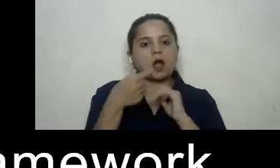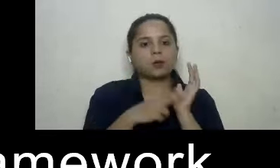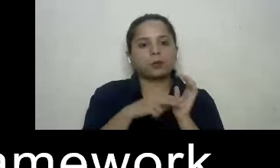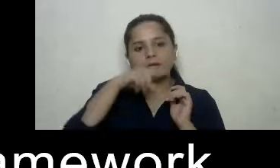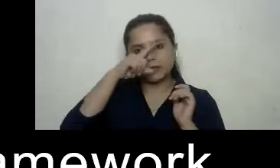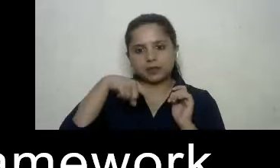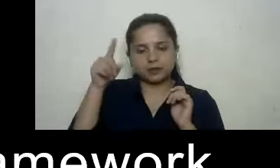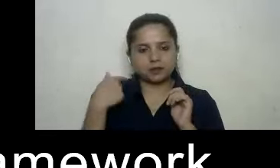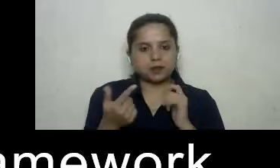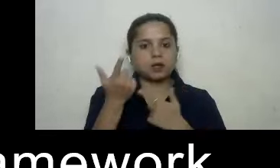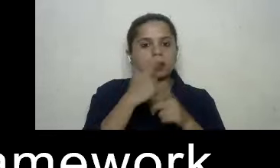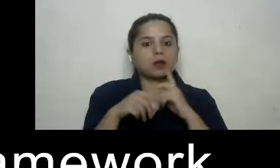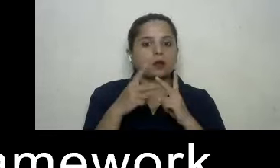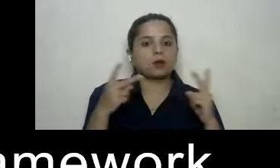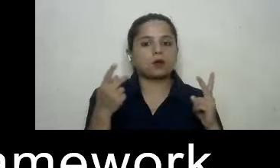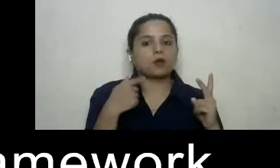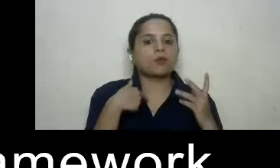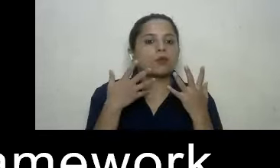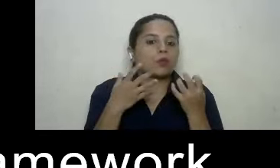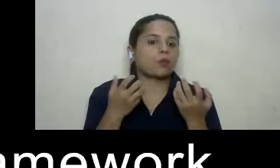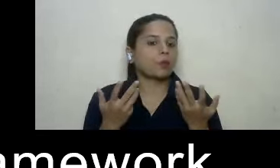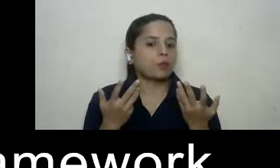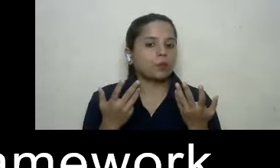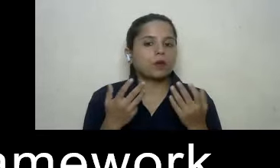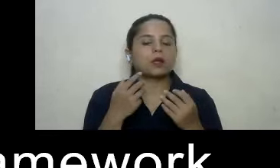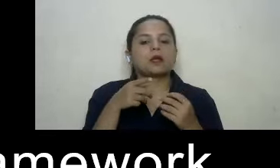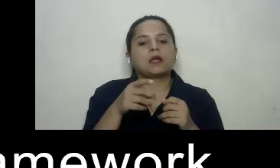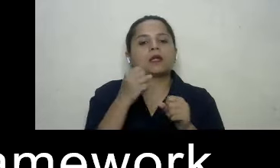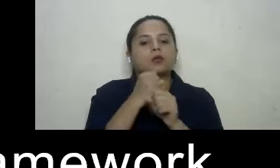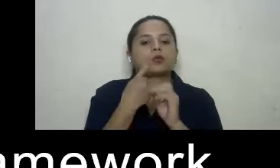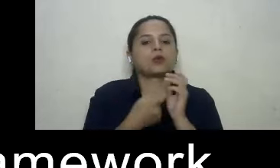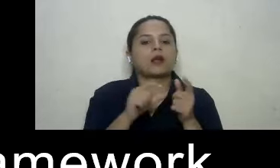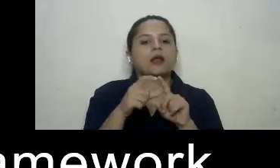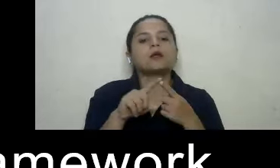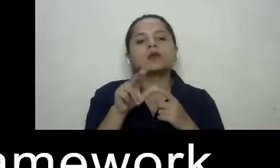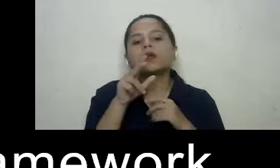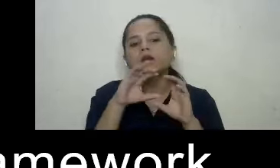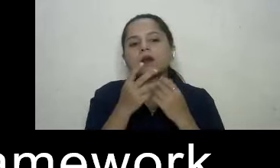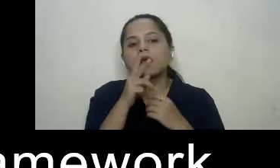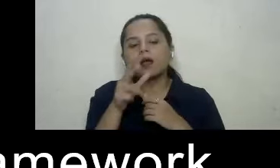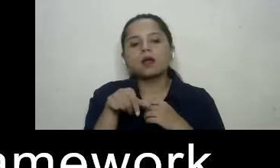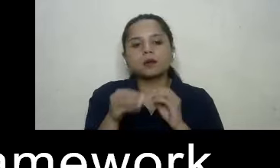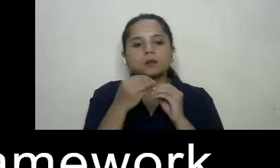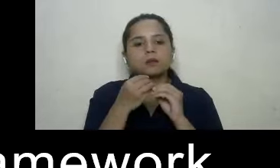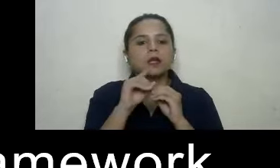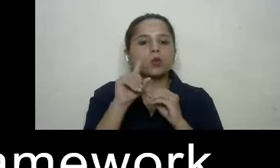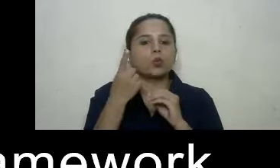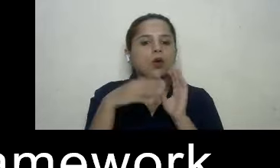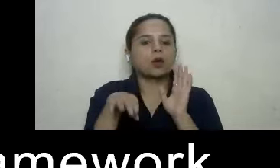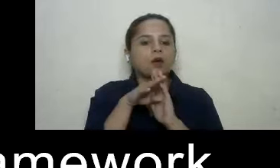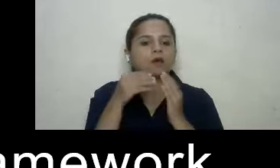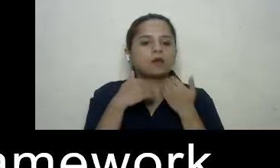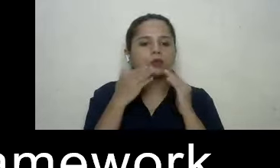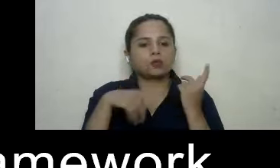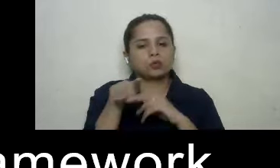The language that I want is grade 8 students, appropriate for B1 level, which I think our students would be at